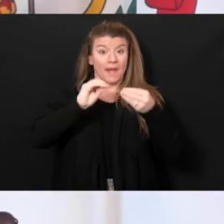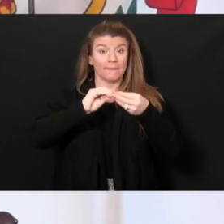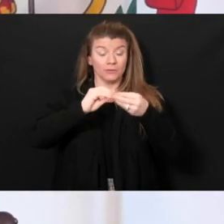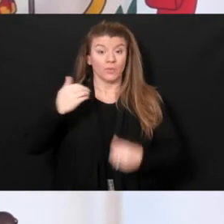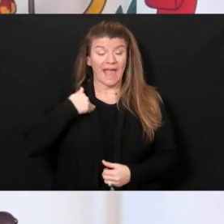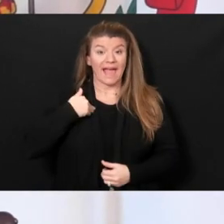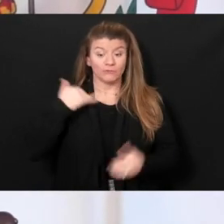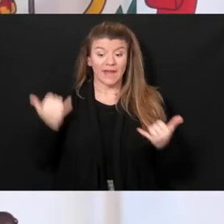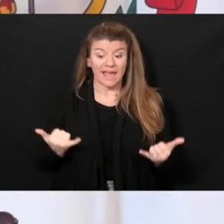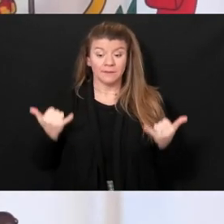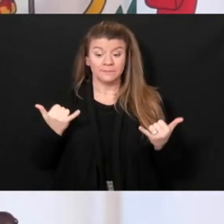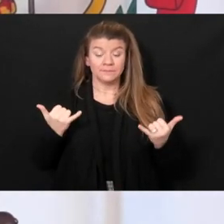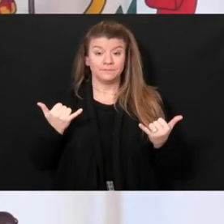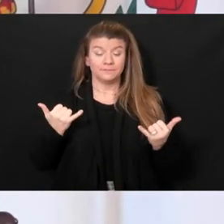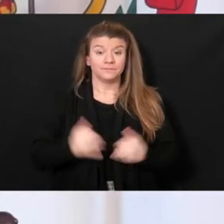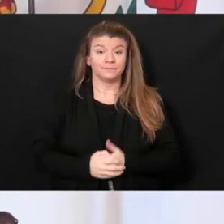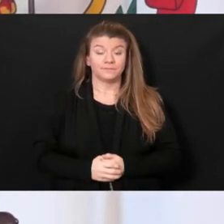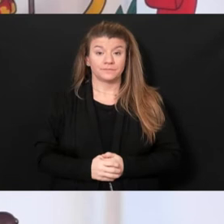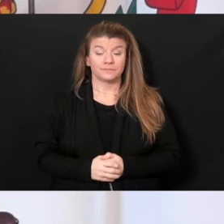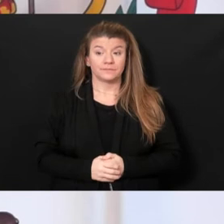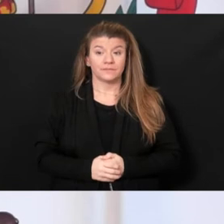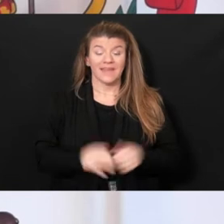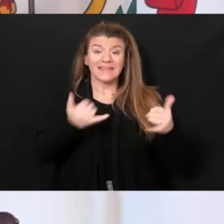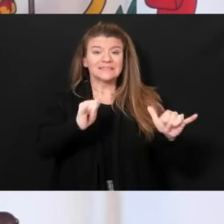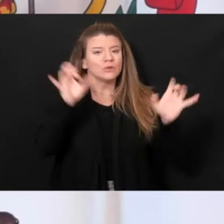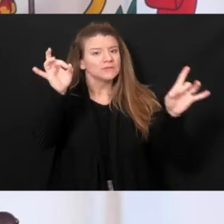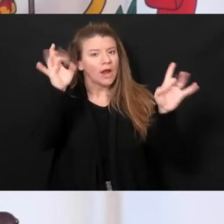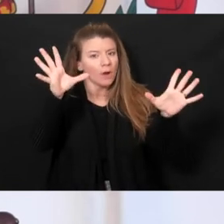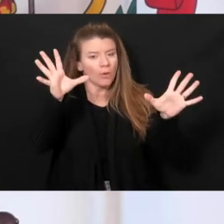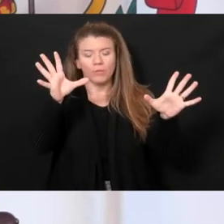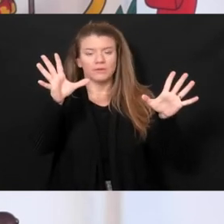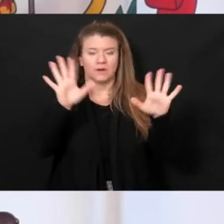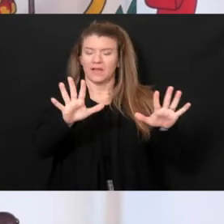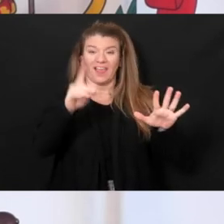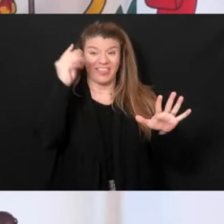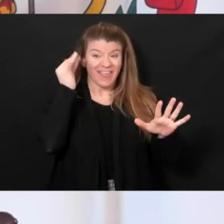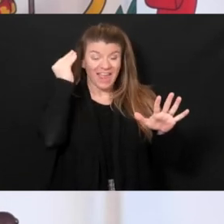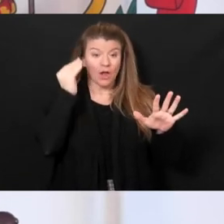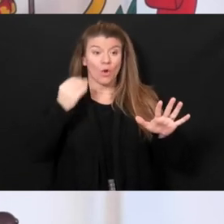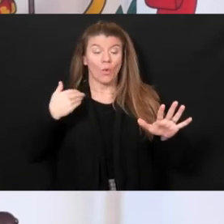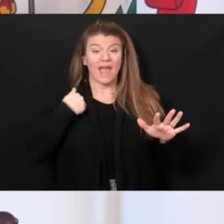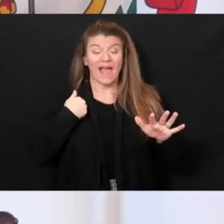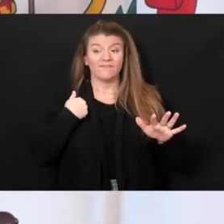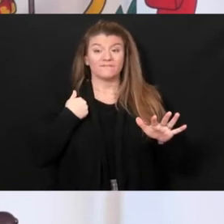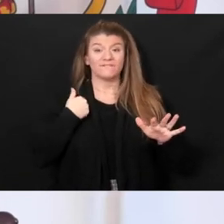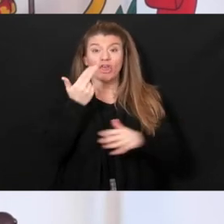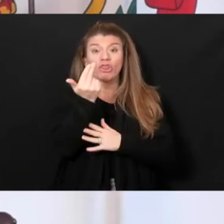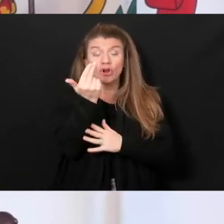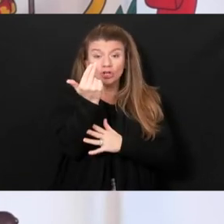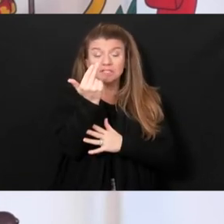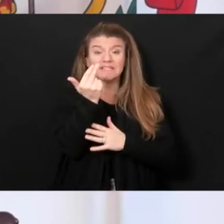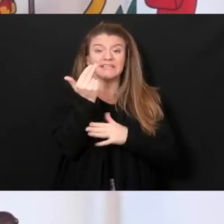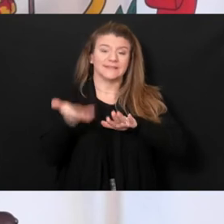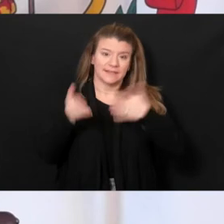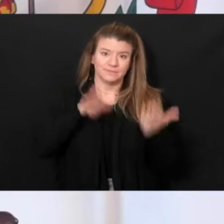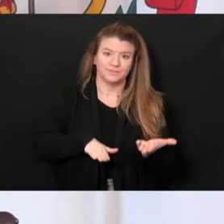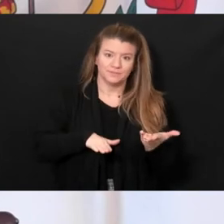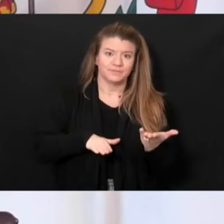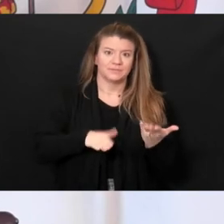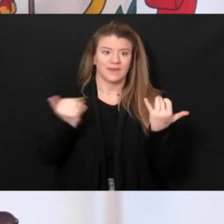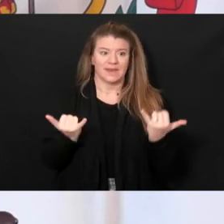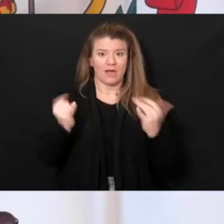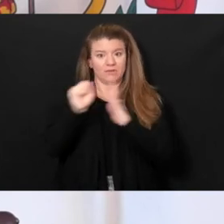today. It's still terrible beyond belief to think that we've got 13 dead in the state